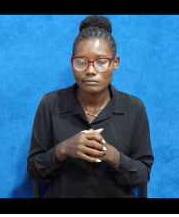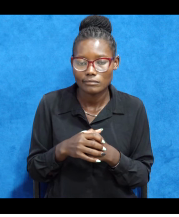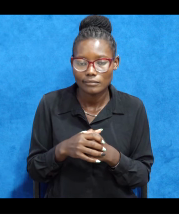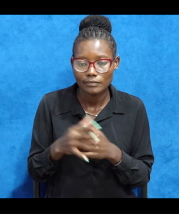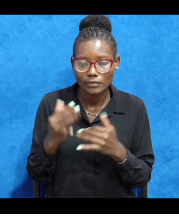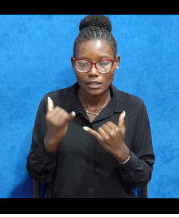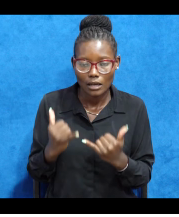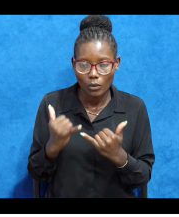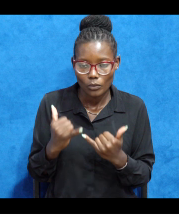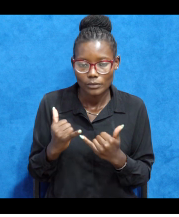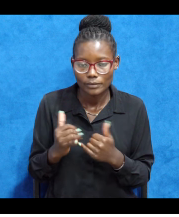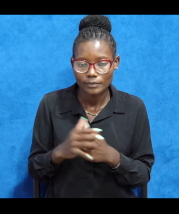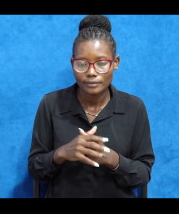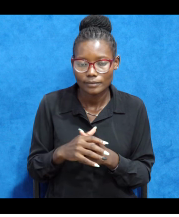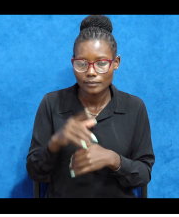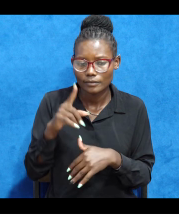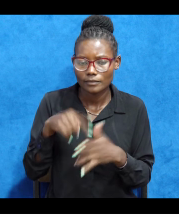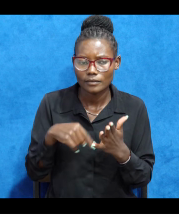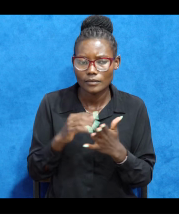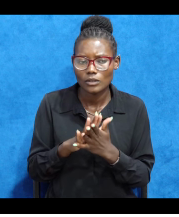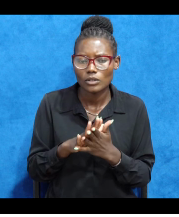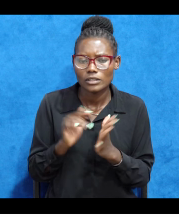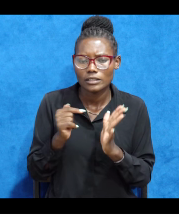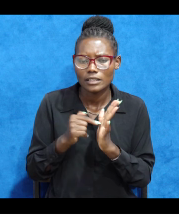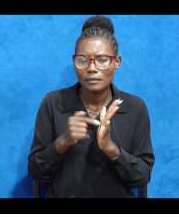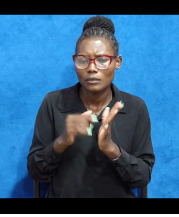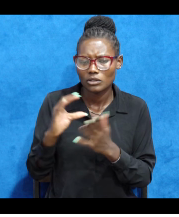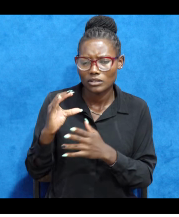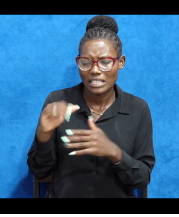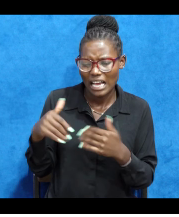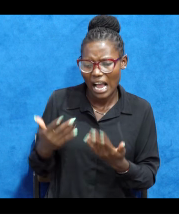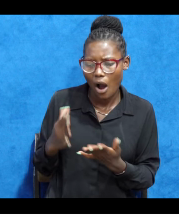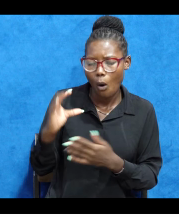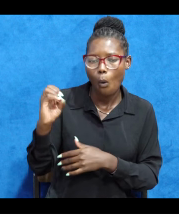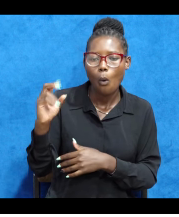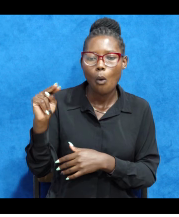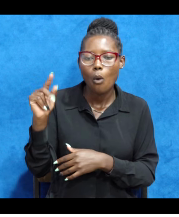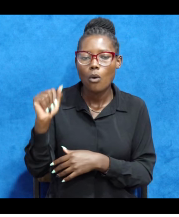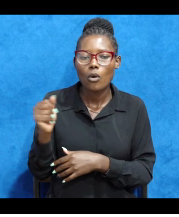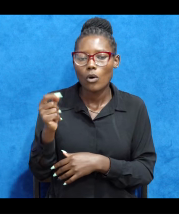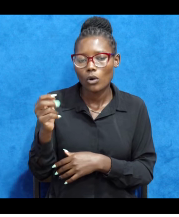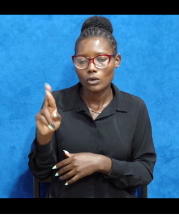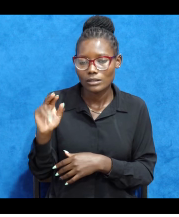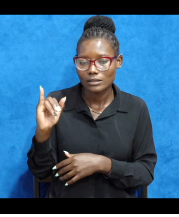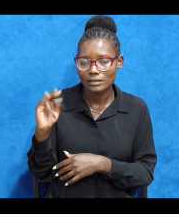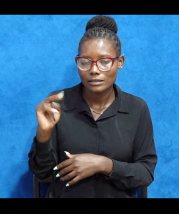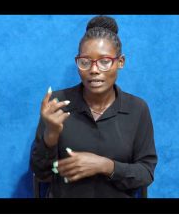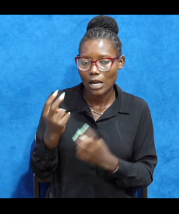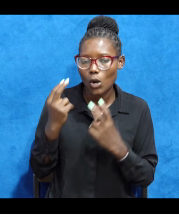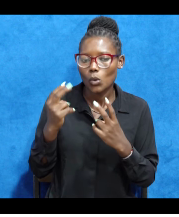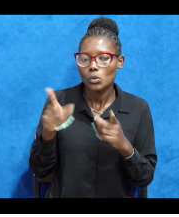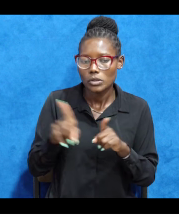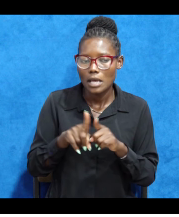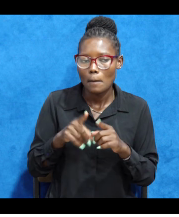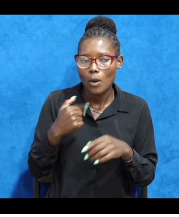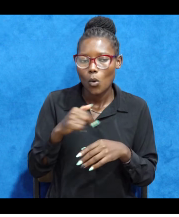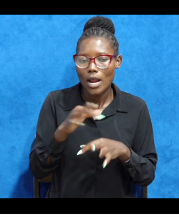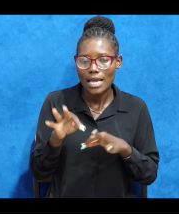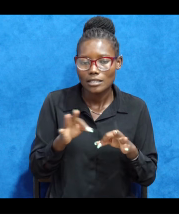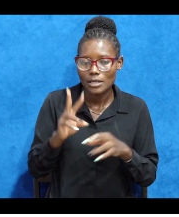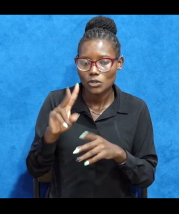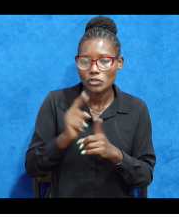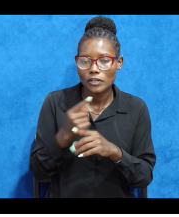or team sports. We're going to talk about some drawbacks or potential concerns with it. And then finally, we'll have time to talk about it as a group if we're